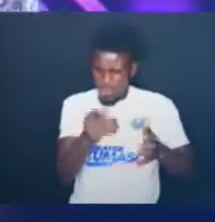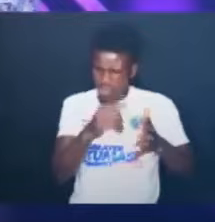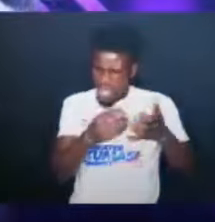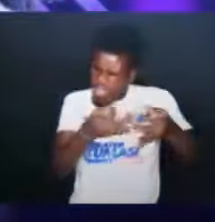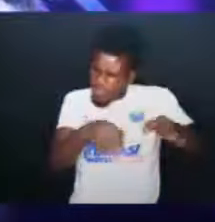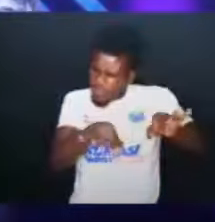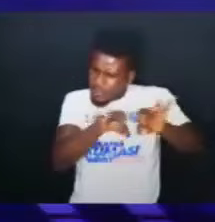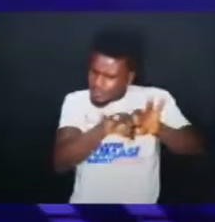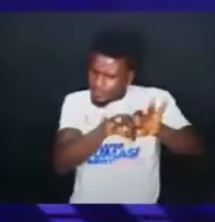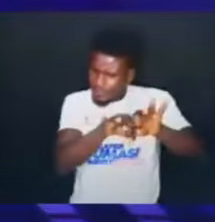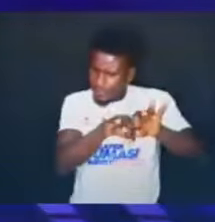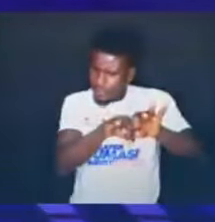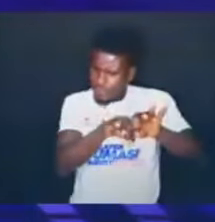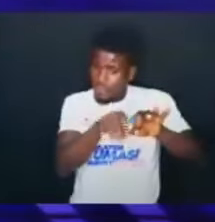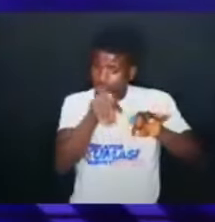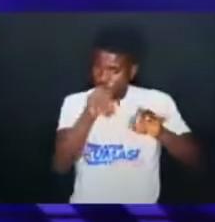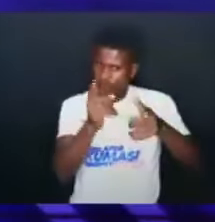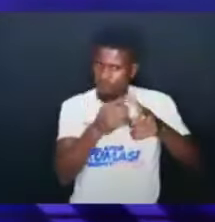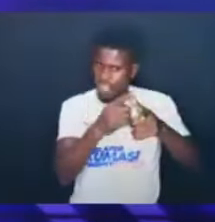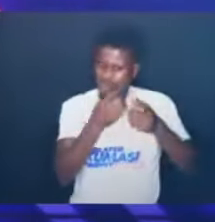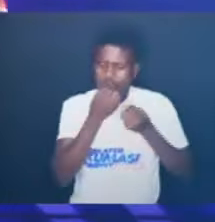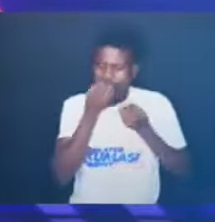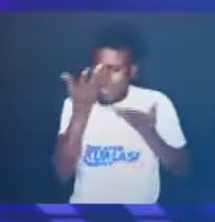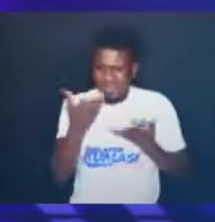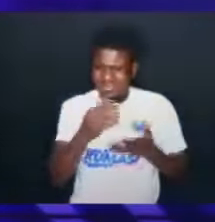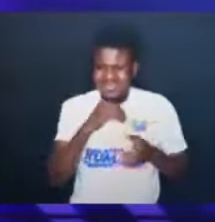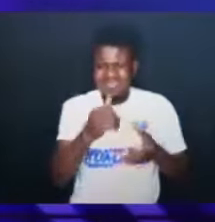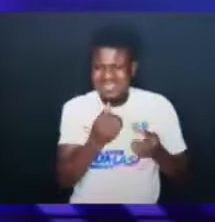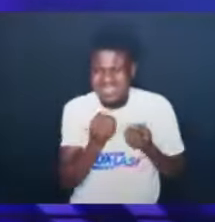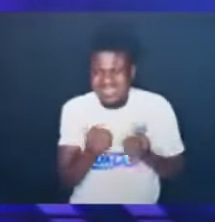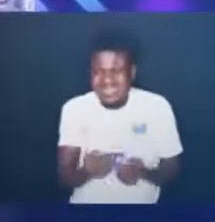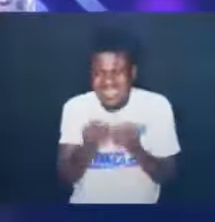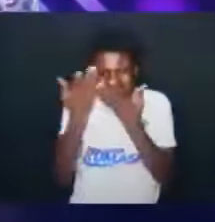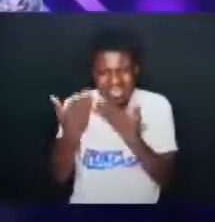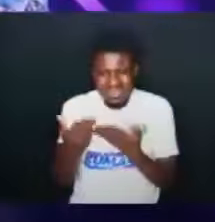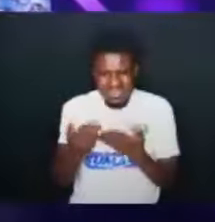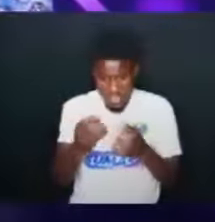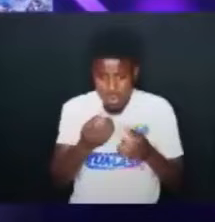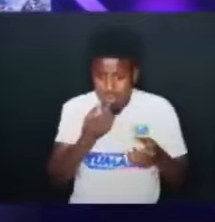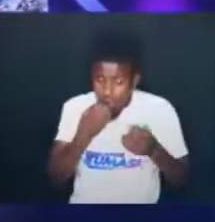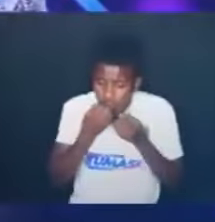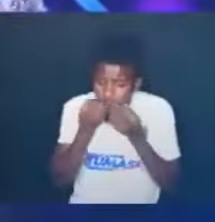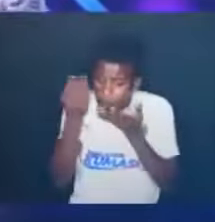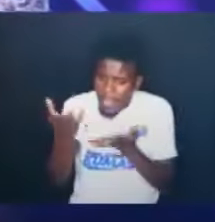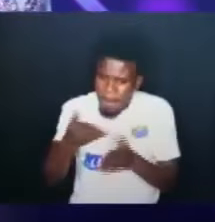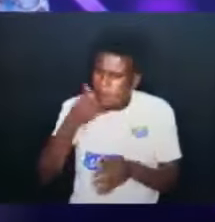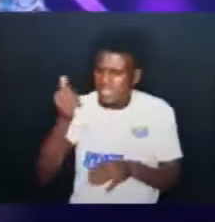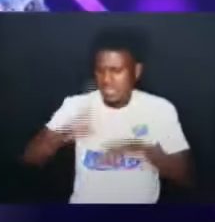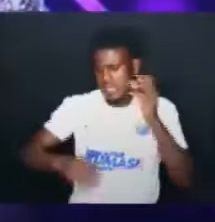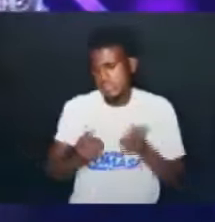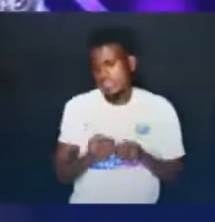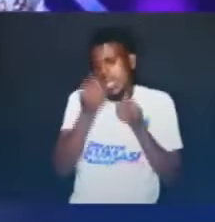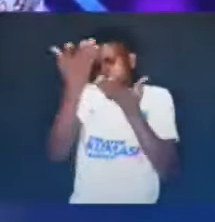important is to obey rather than the sacrifices and the offering. And say ye be sutie e chen say ye be